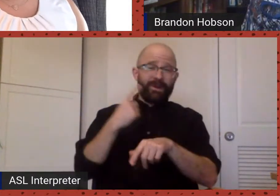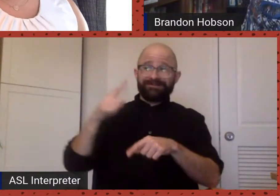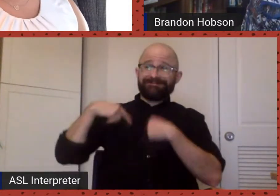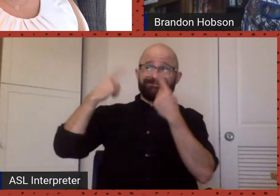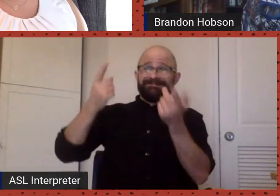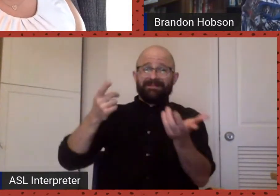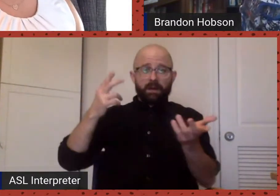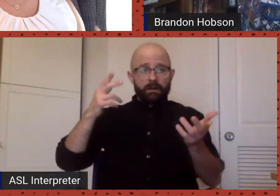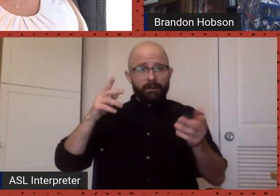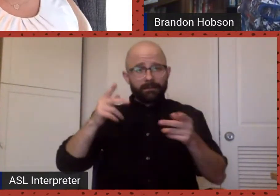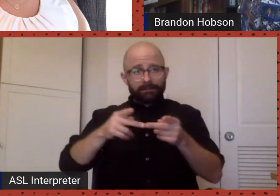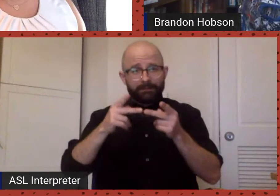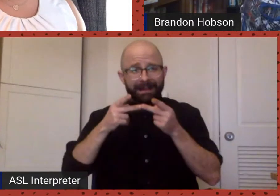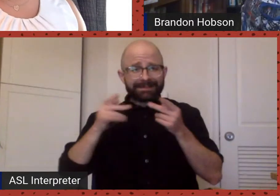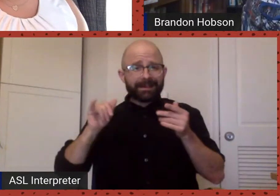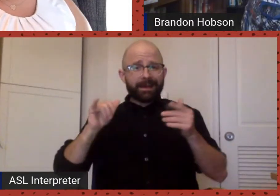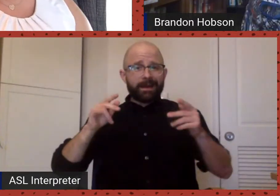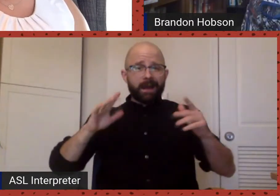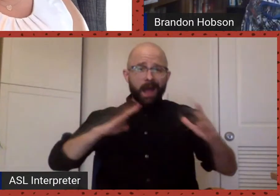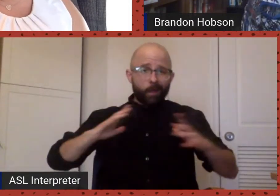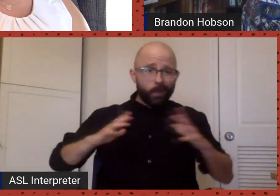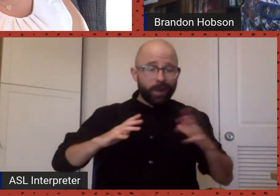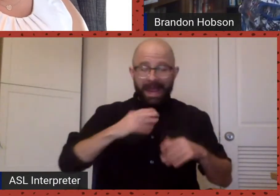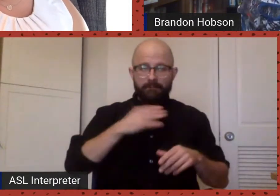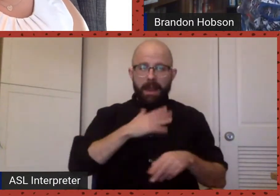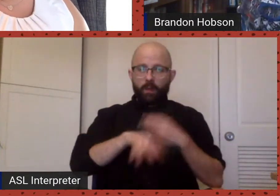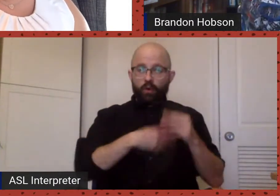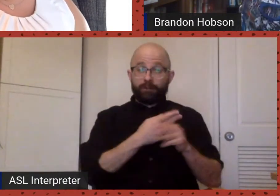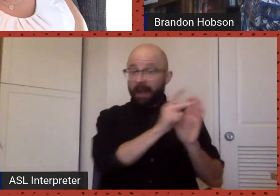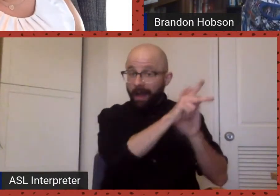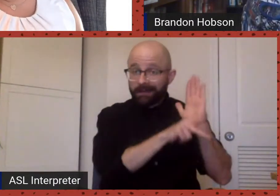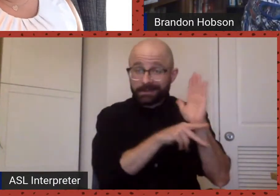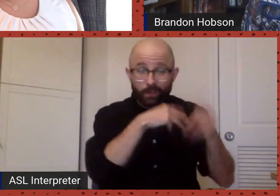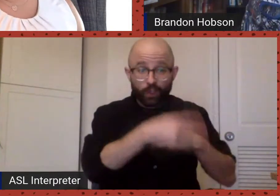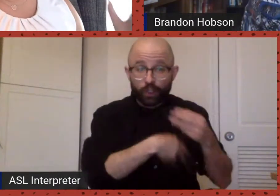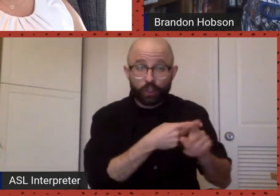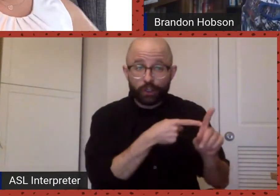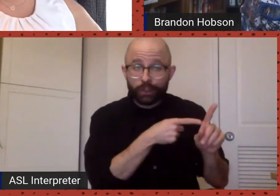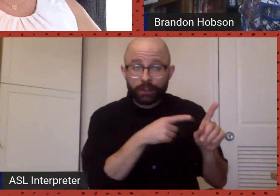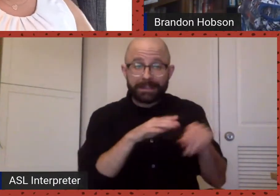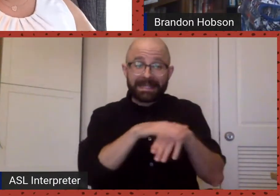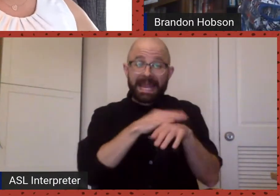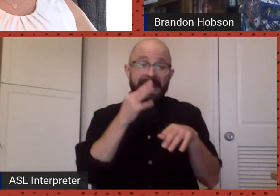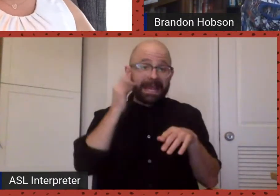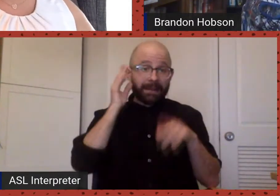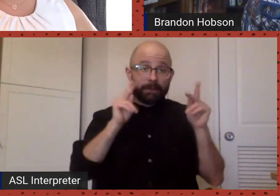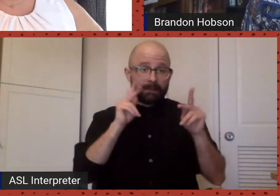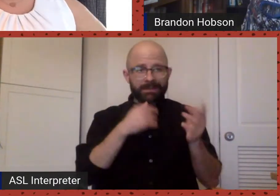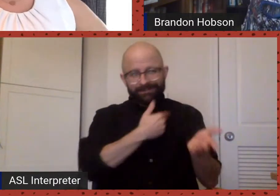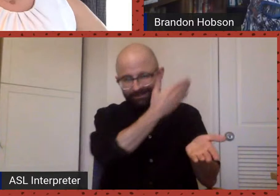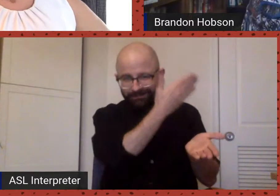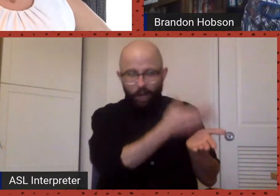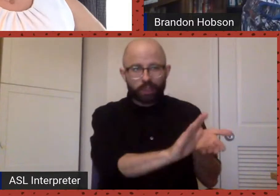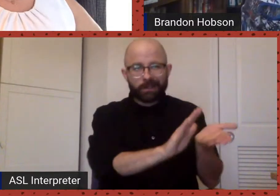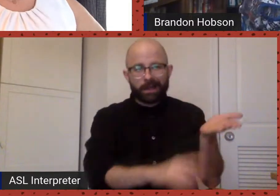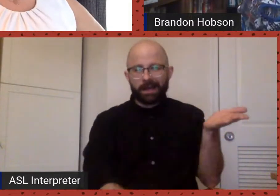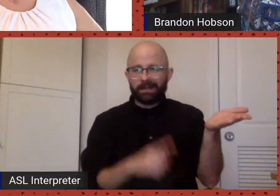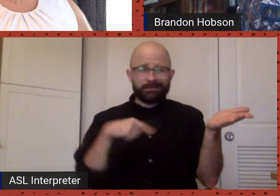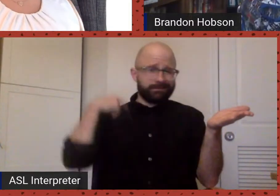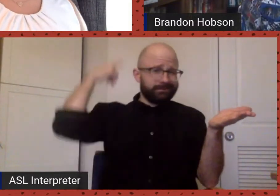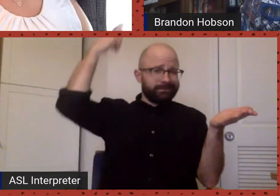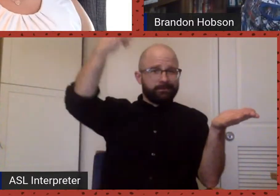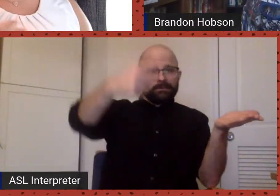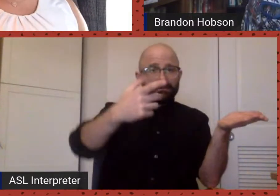and, certainly in my world, right, the policy world, Native people have been so marginalized. Yeah.